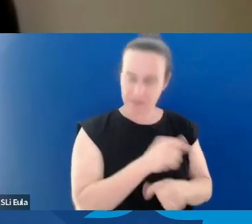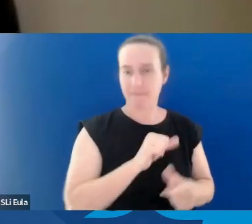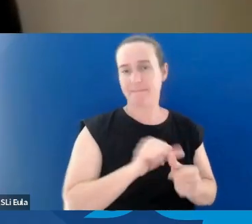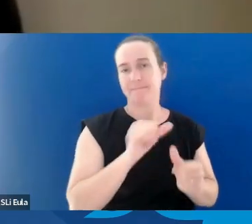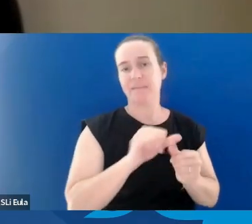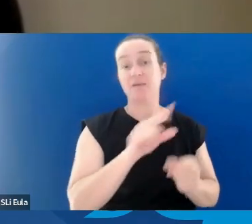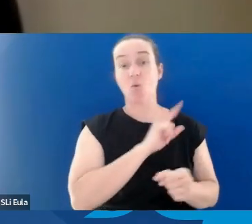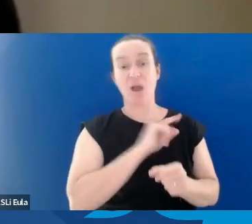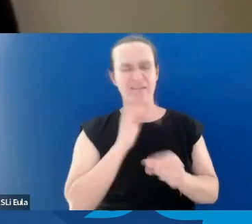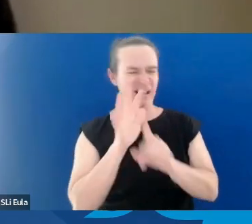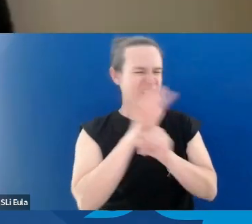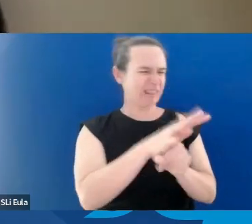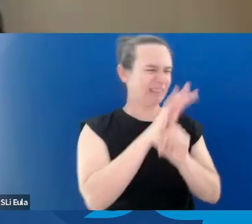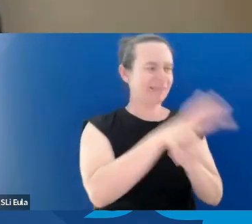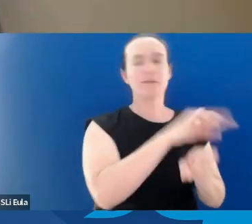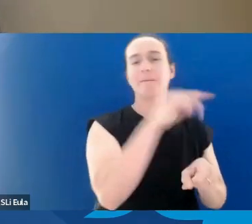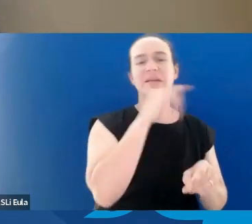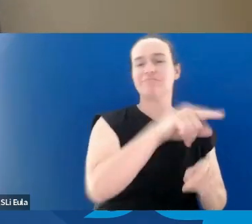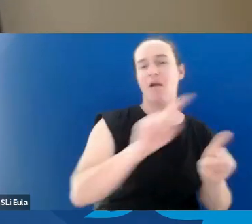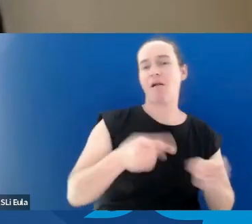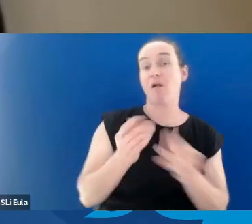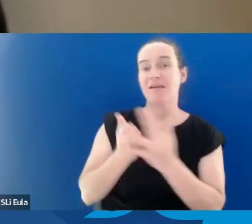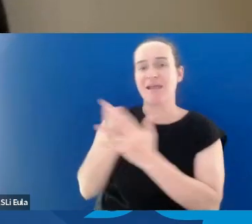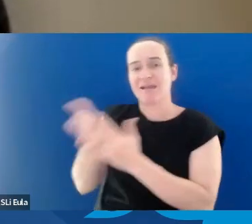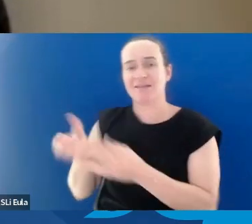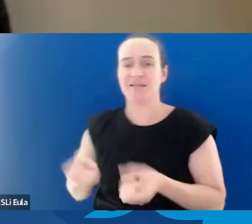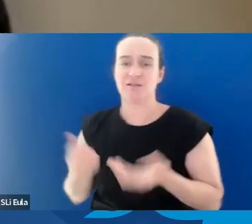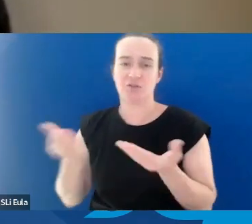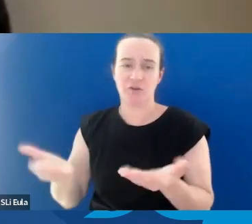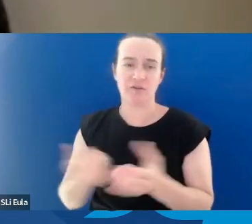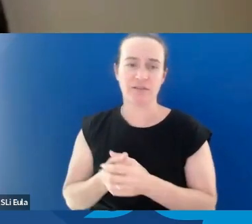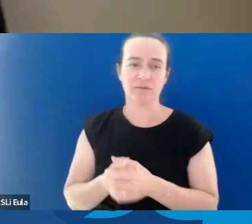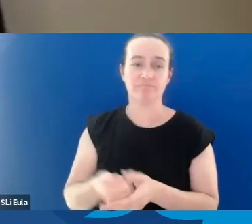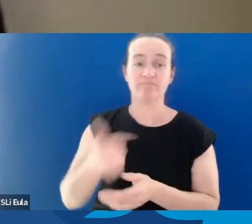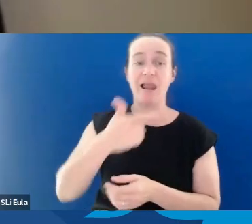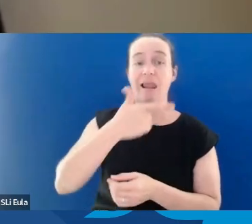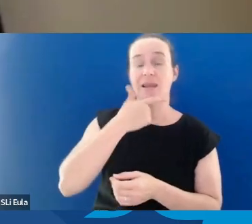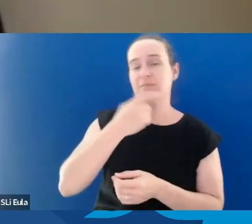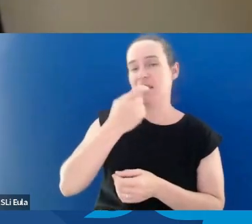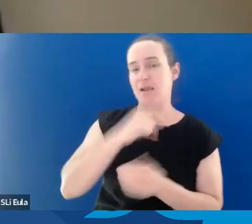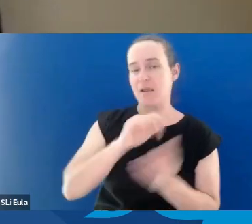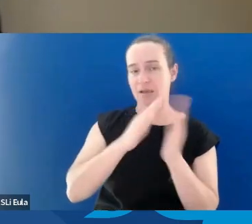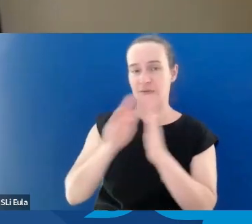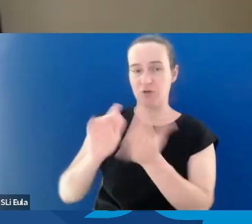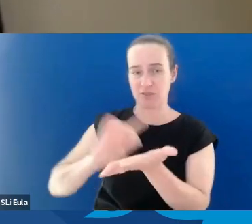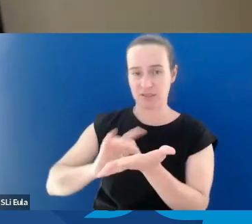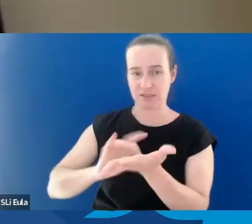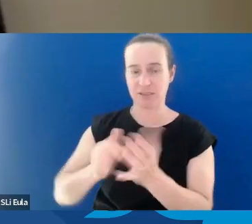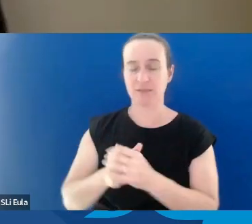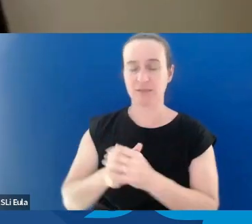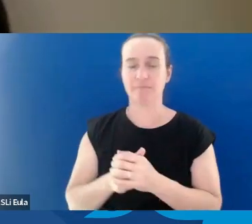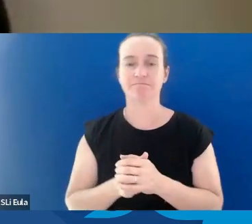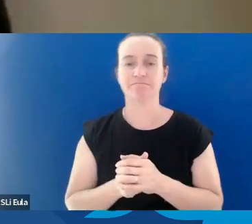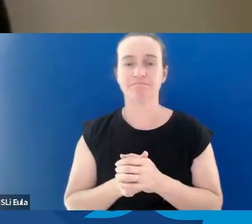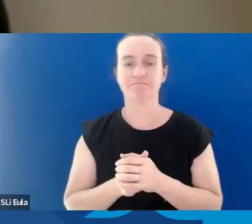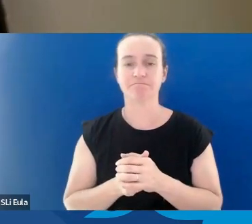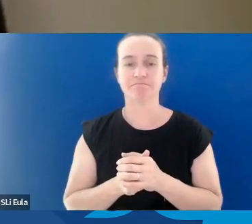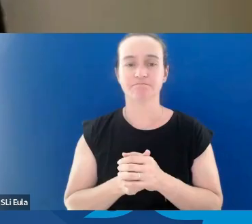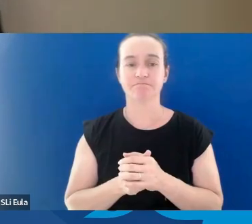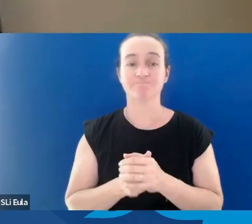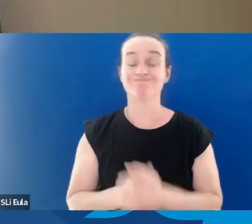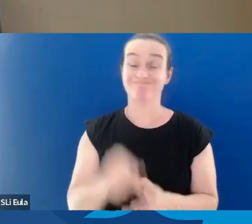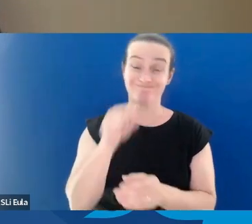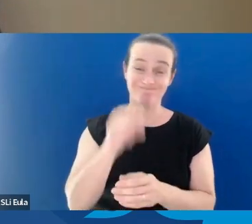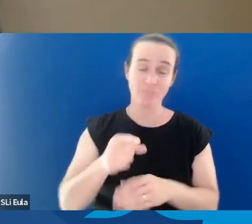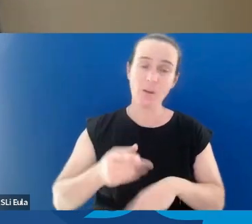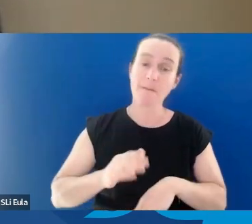accessing those services. With the Lesbian and Gay Community Center, the fact is that they are more likely